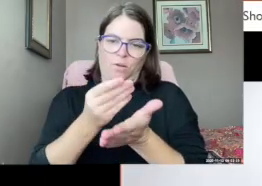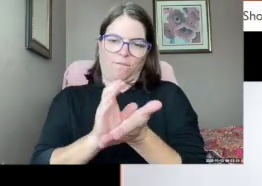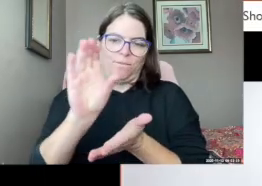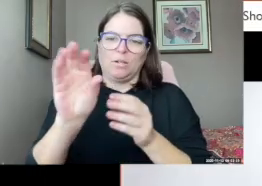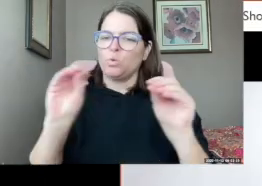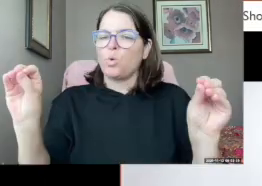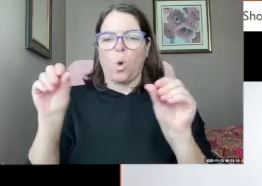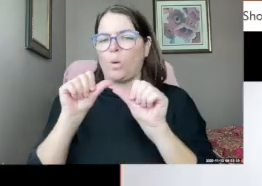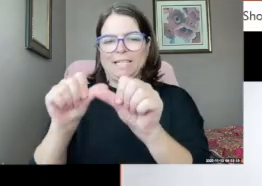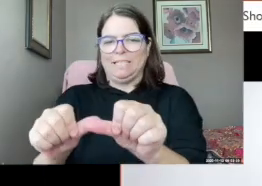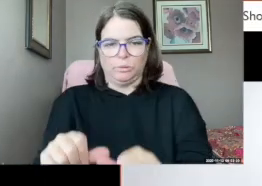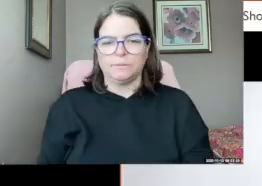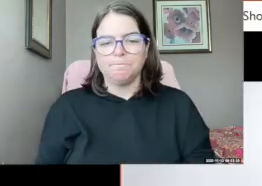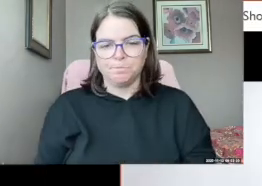appropriations.